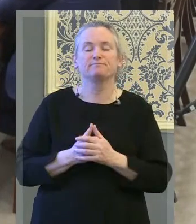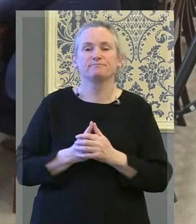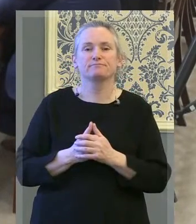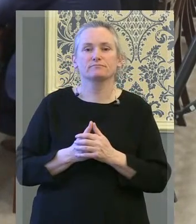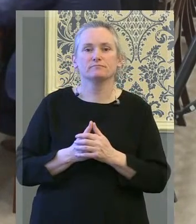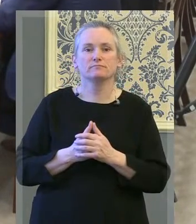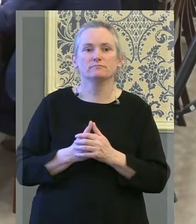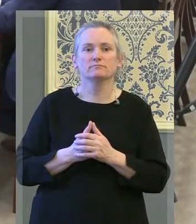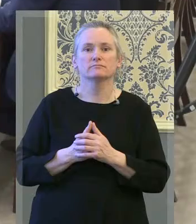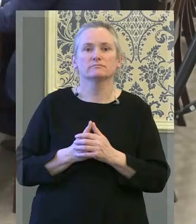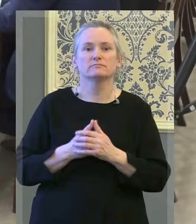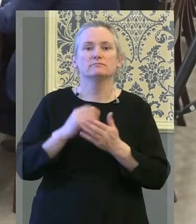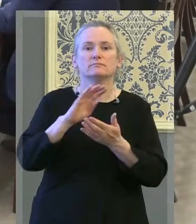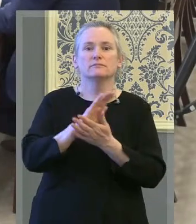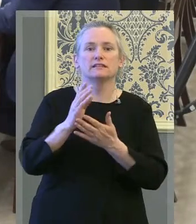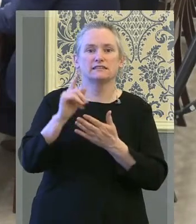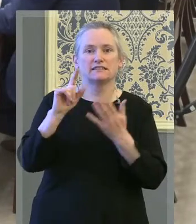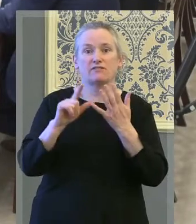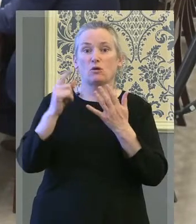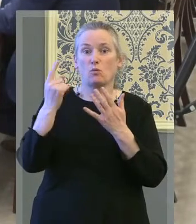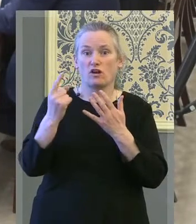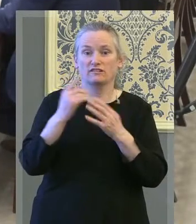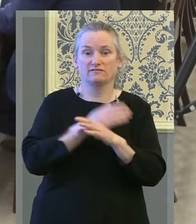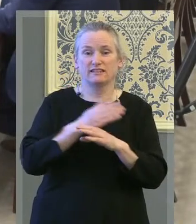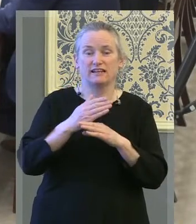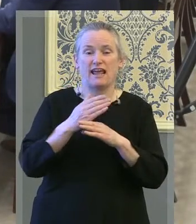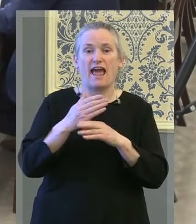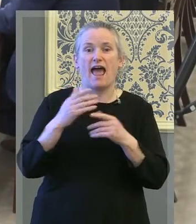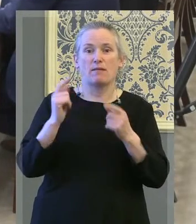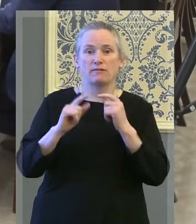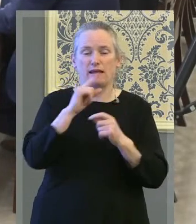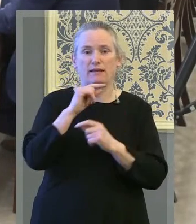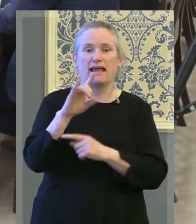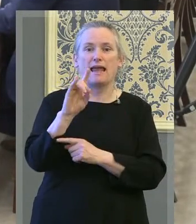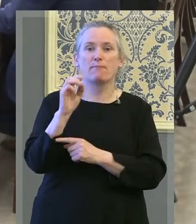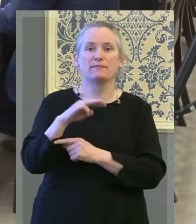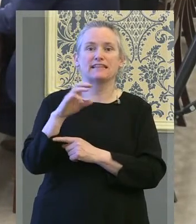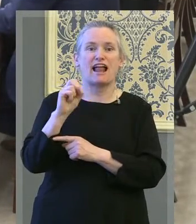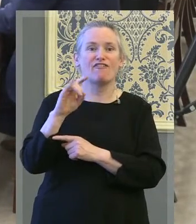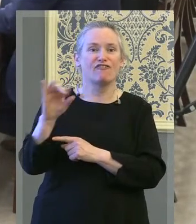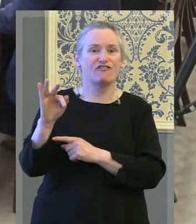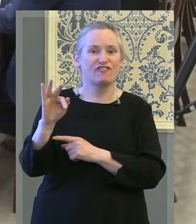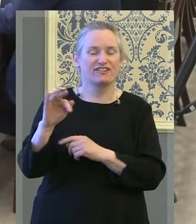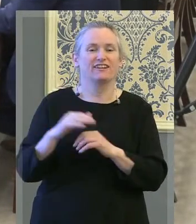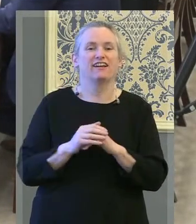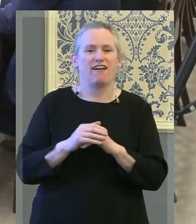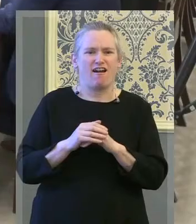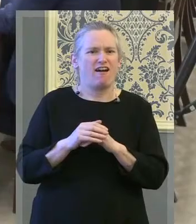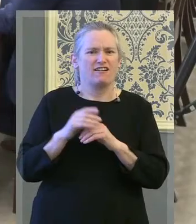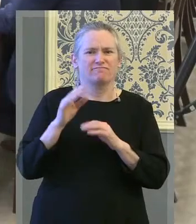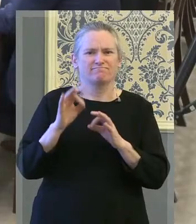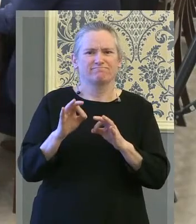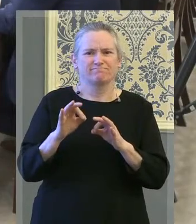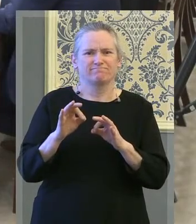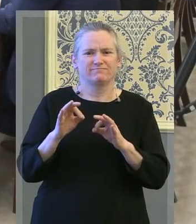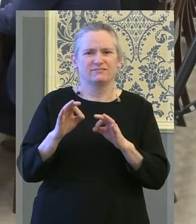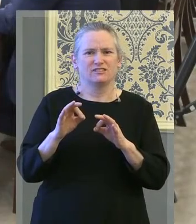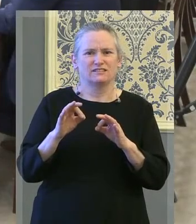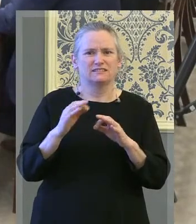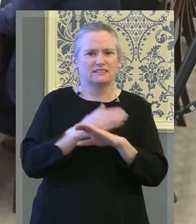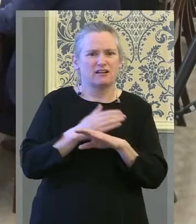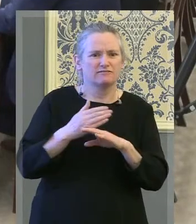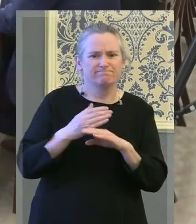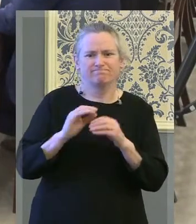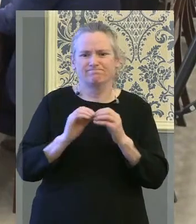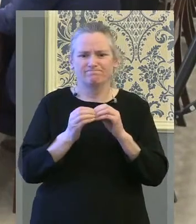His 1971 debut album, Himself, was littered with perfect examples of his songwriting